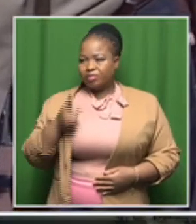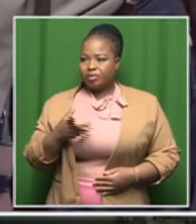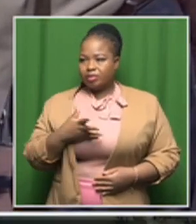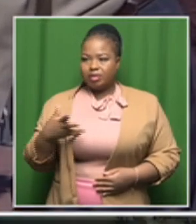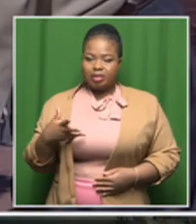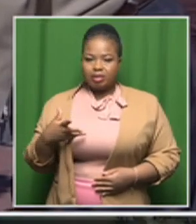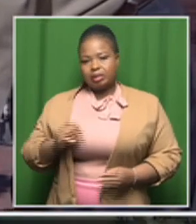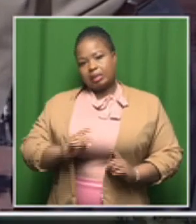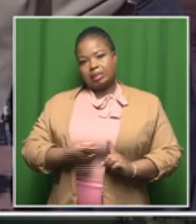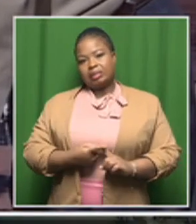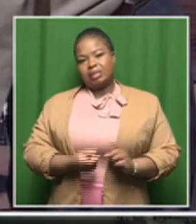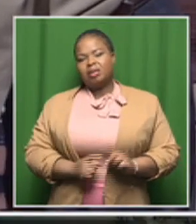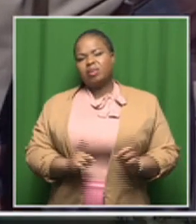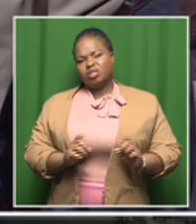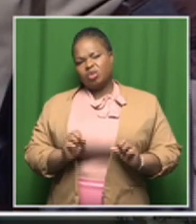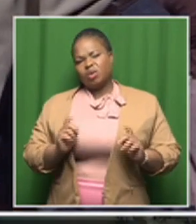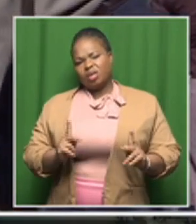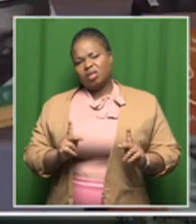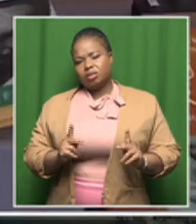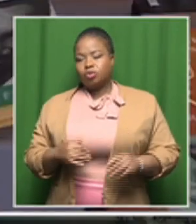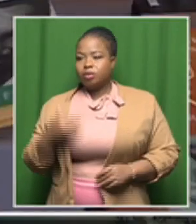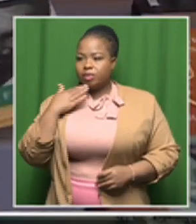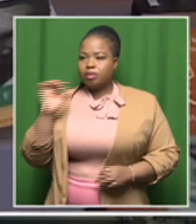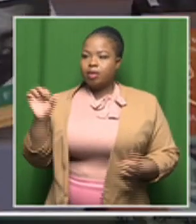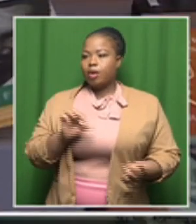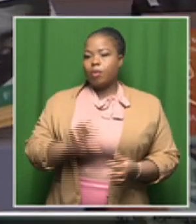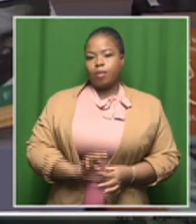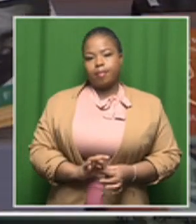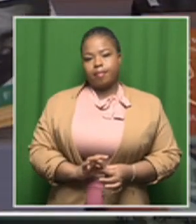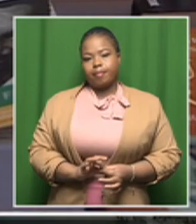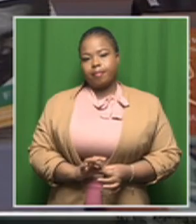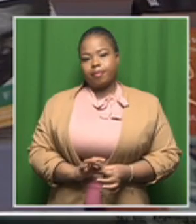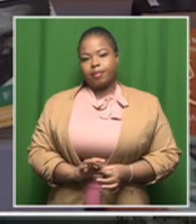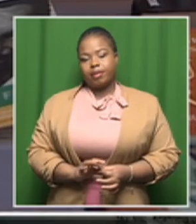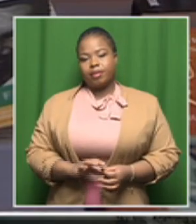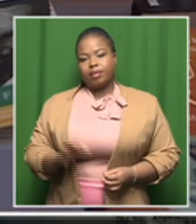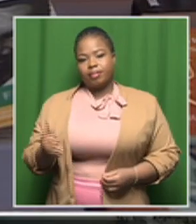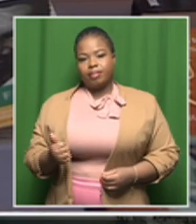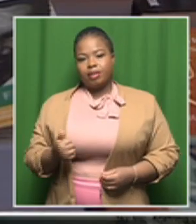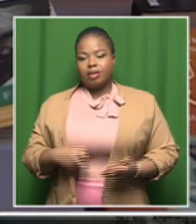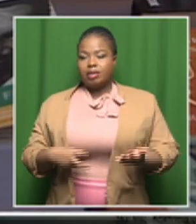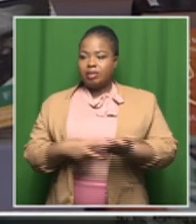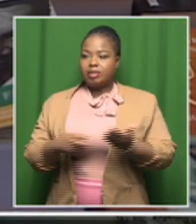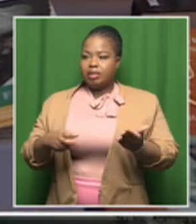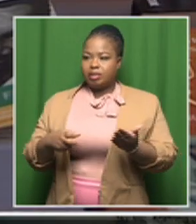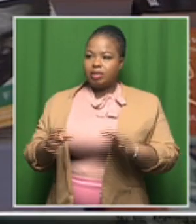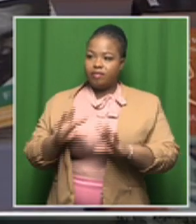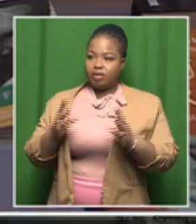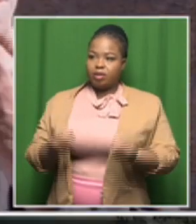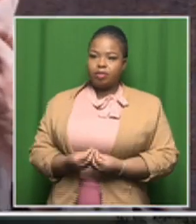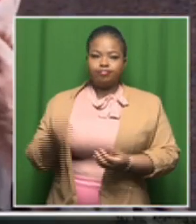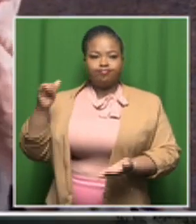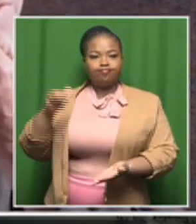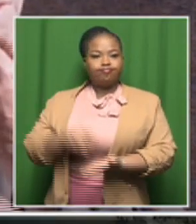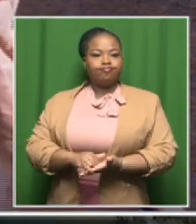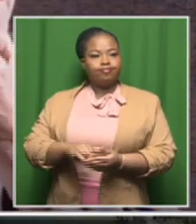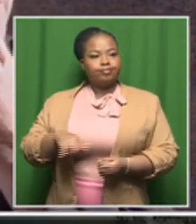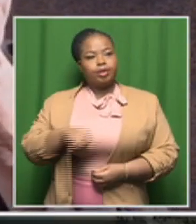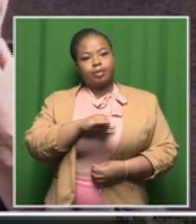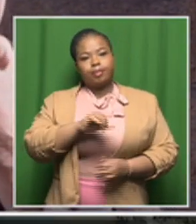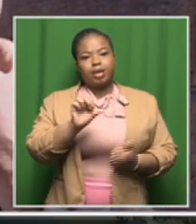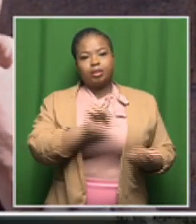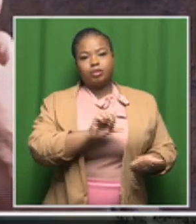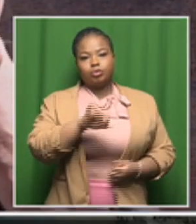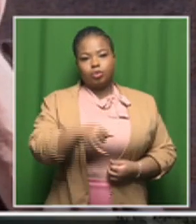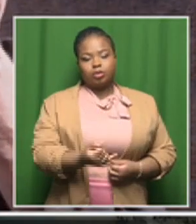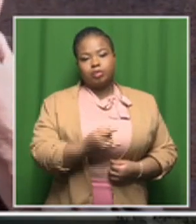had an accident, but she's okay, could you come home? We sent you tickets. And so we got on the plane and flew back to